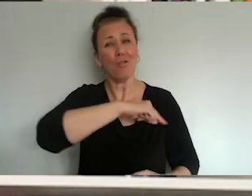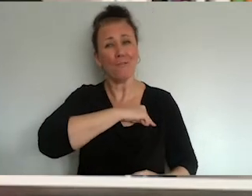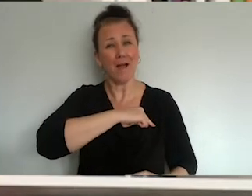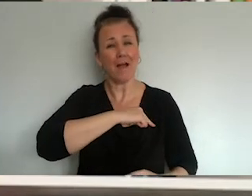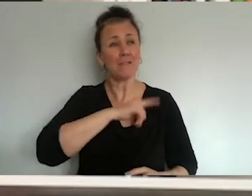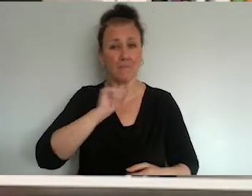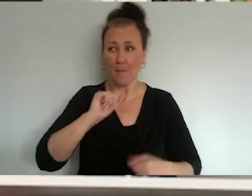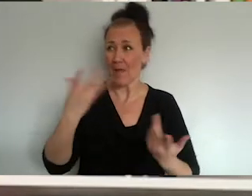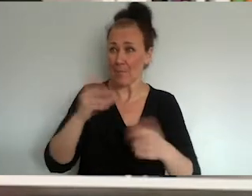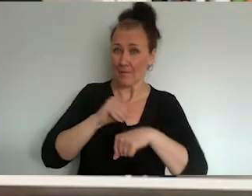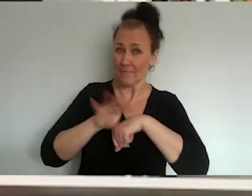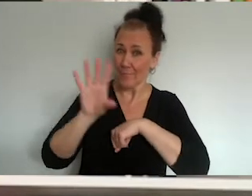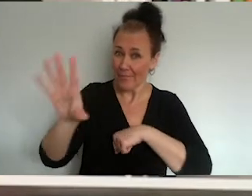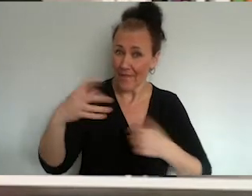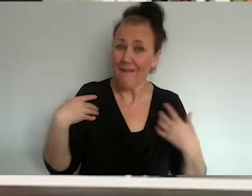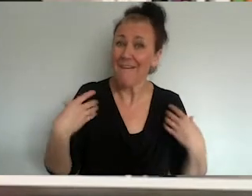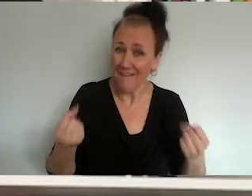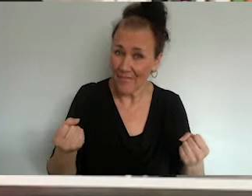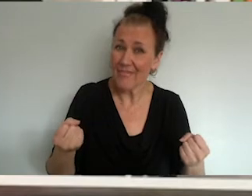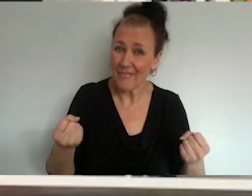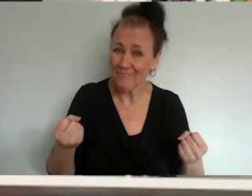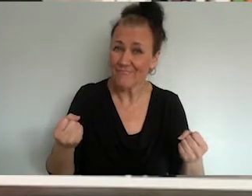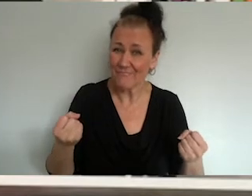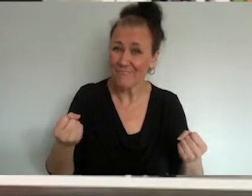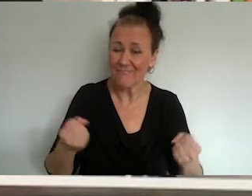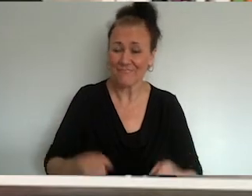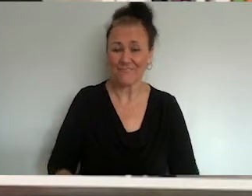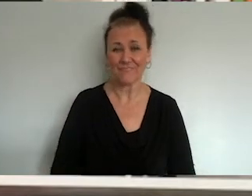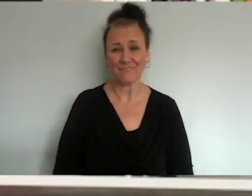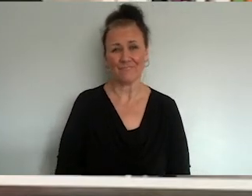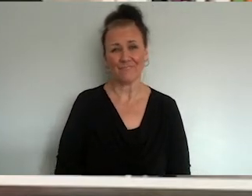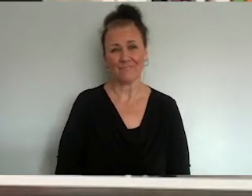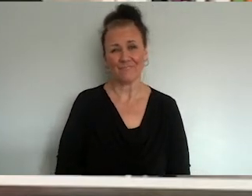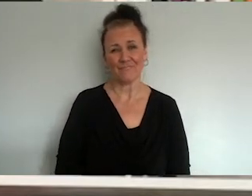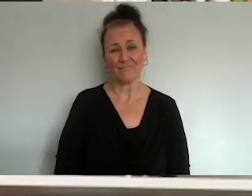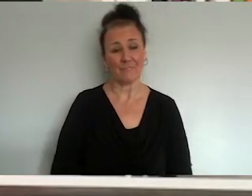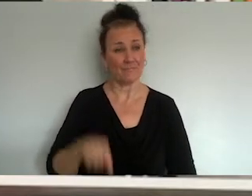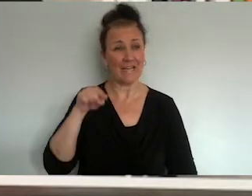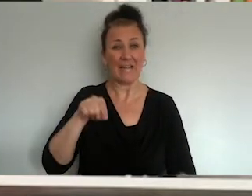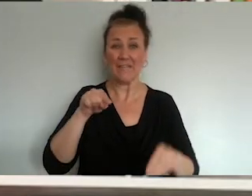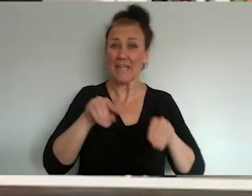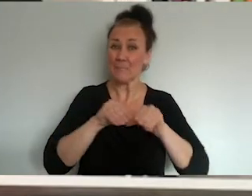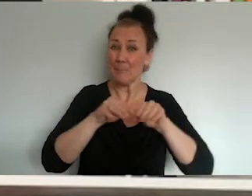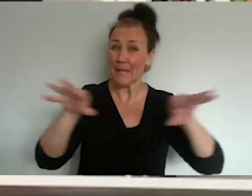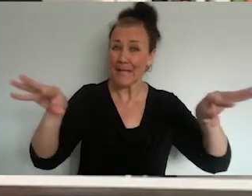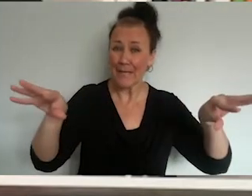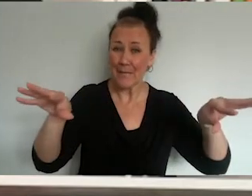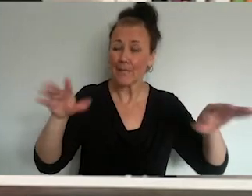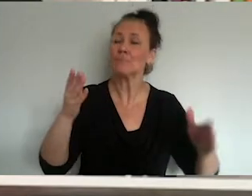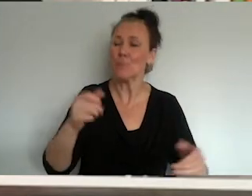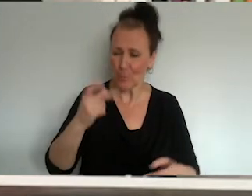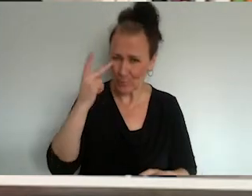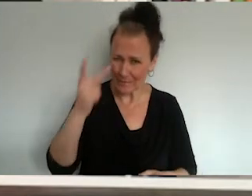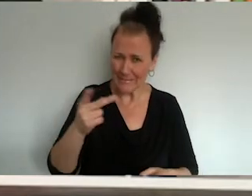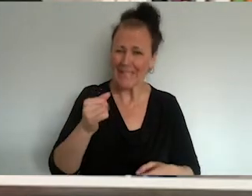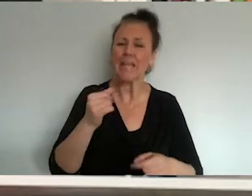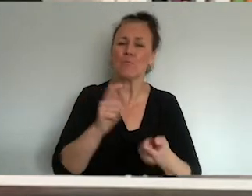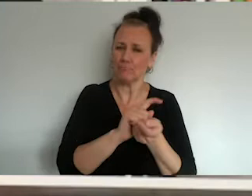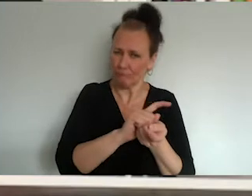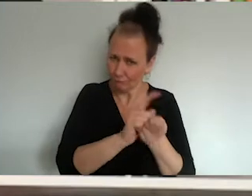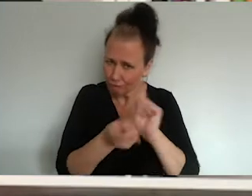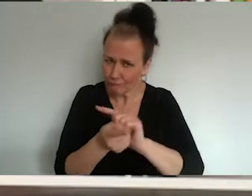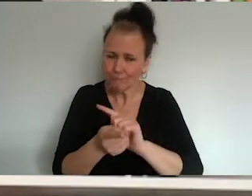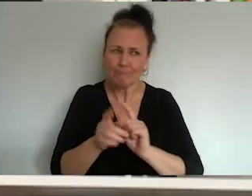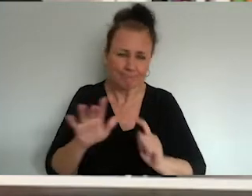in health, education, and income that have long afflicted our society. The pandemic will likely bring